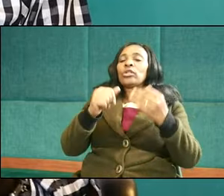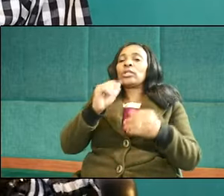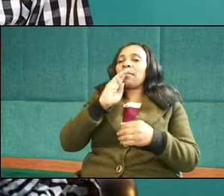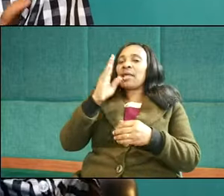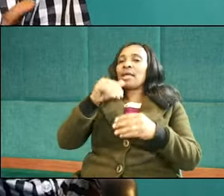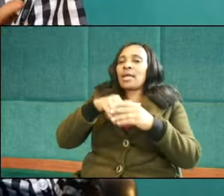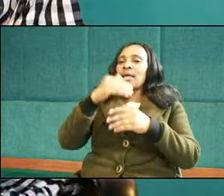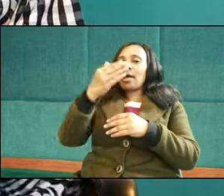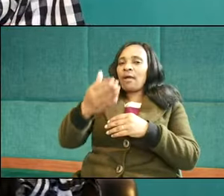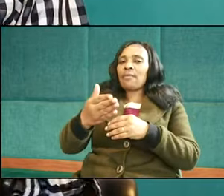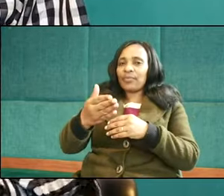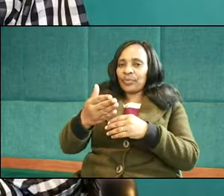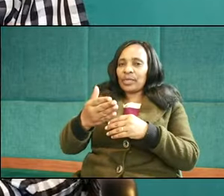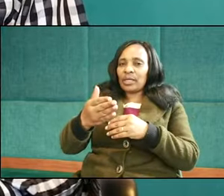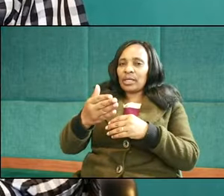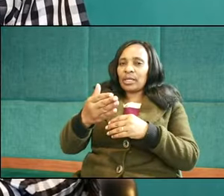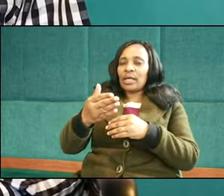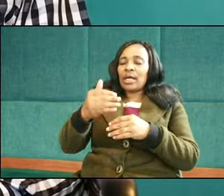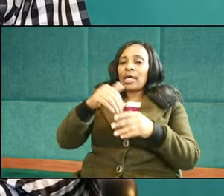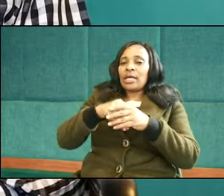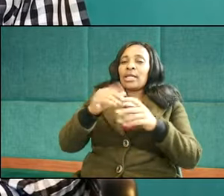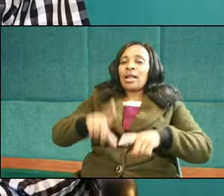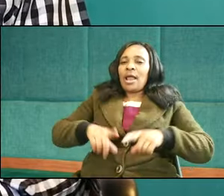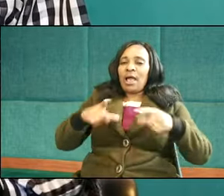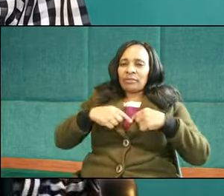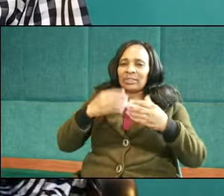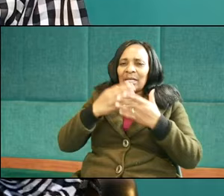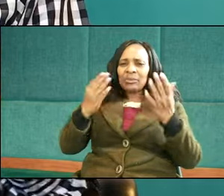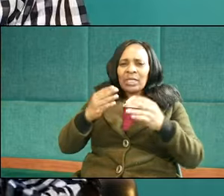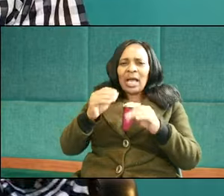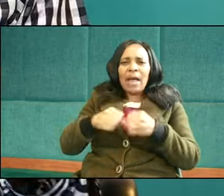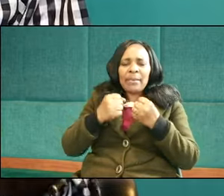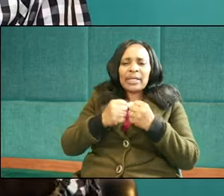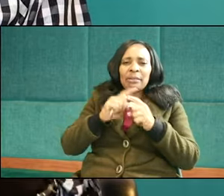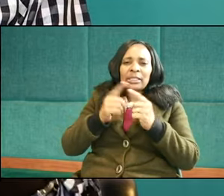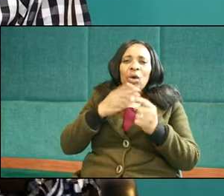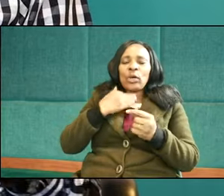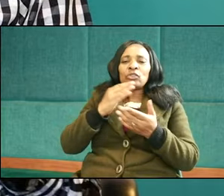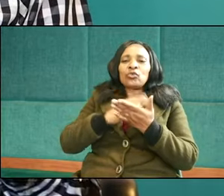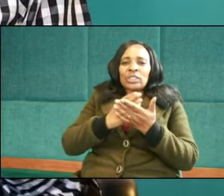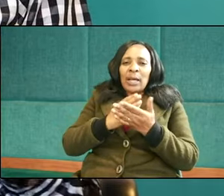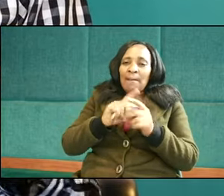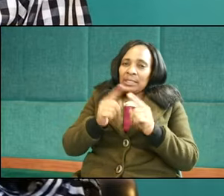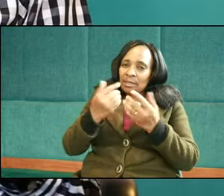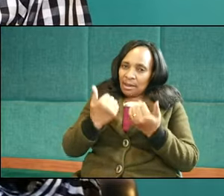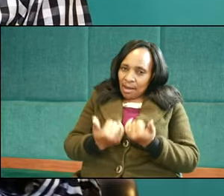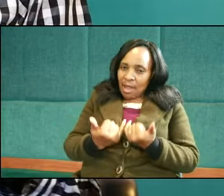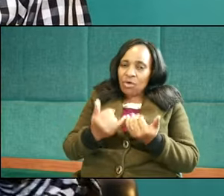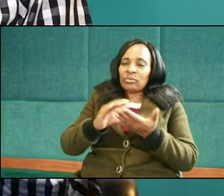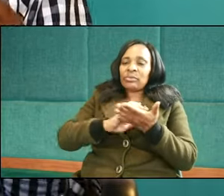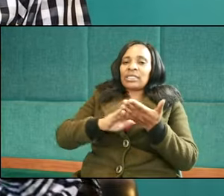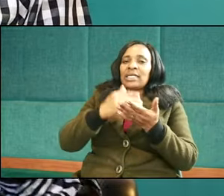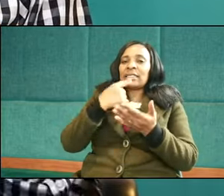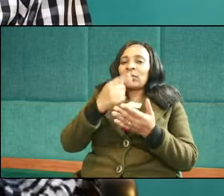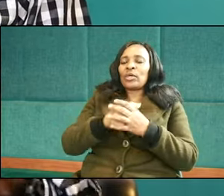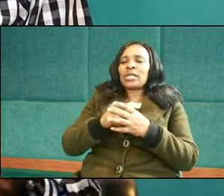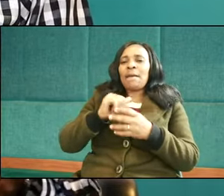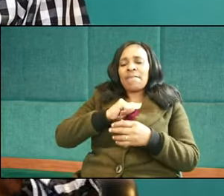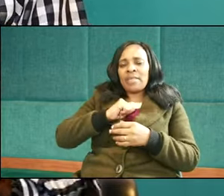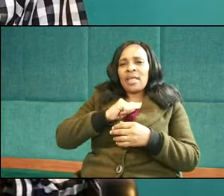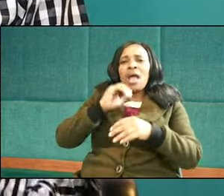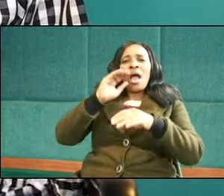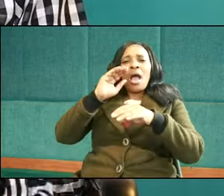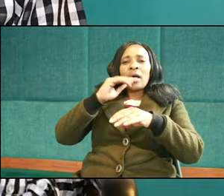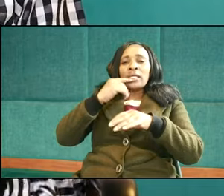something interesting, which I think I should share. And it was basically a saying that states, a good